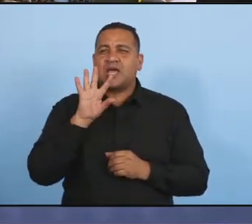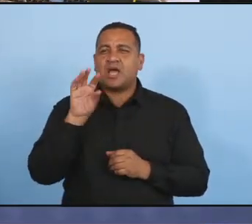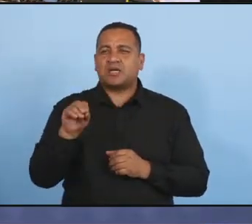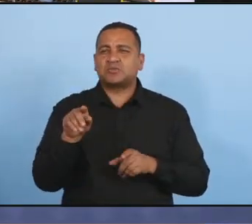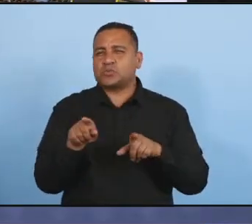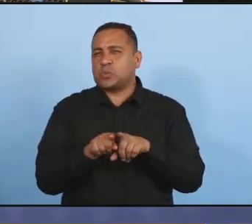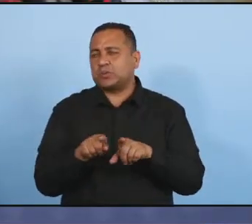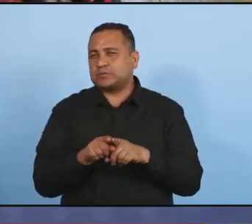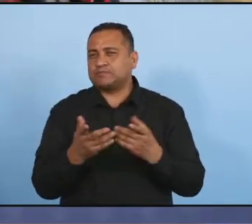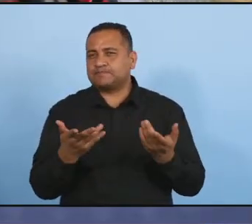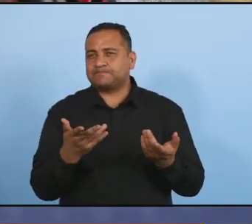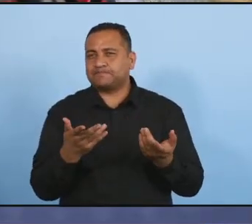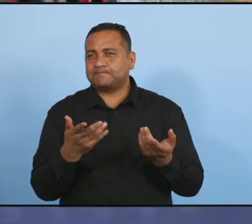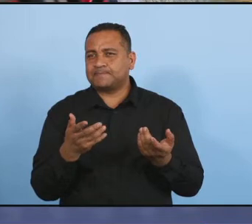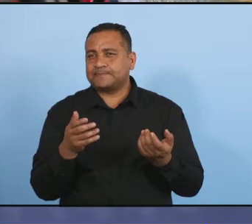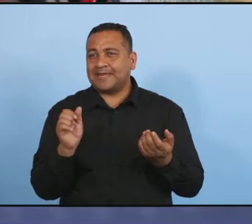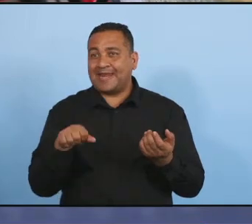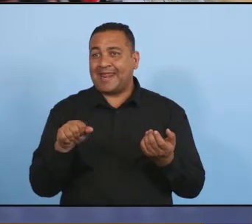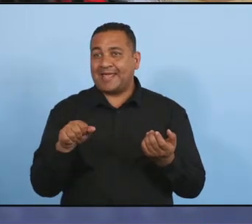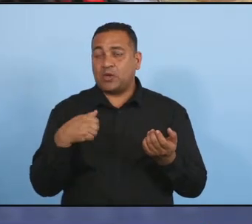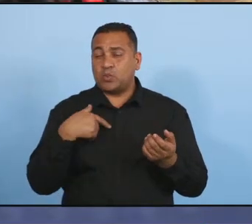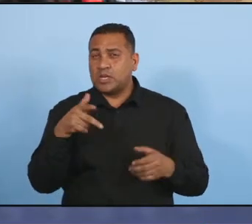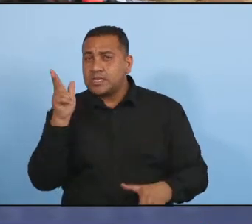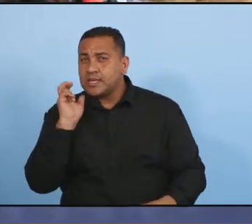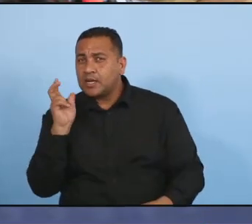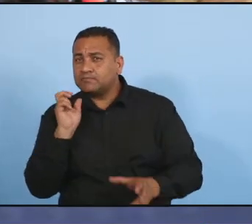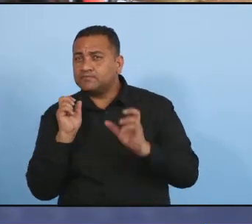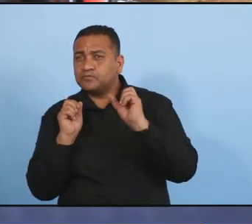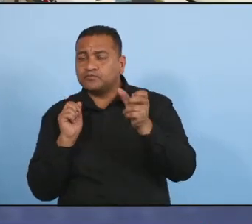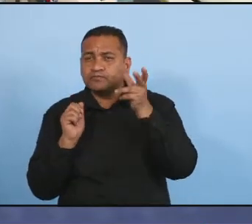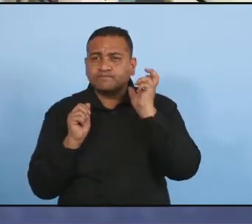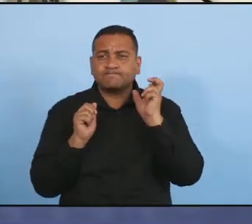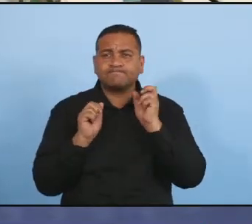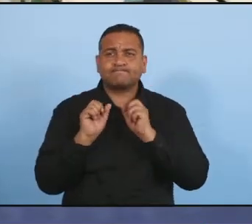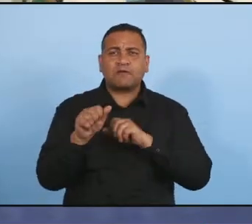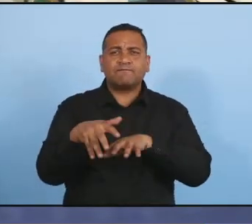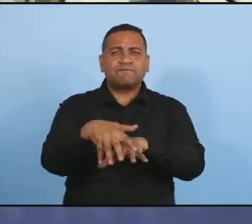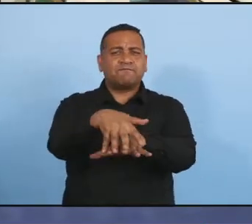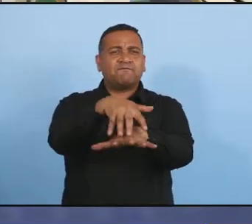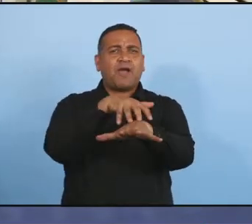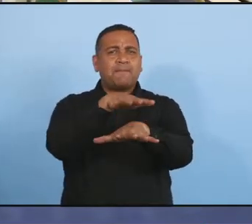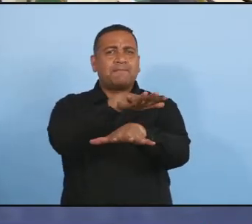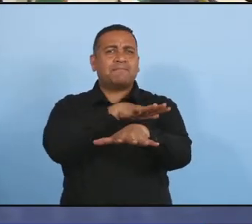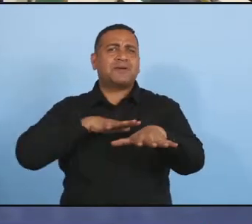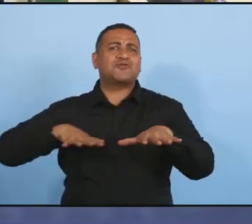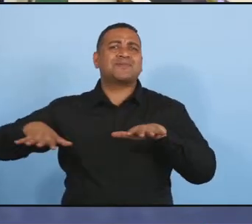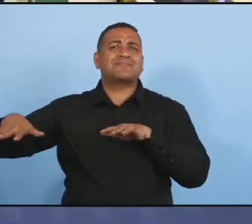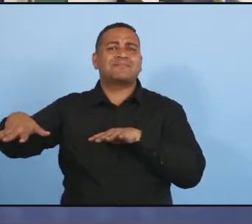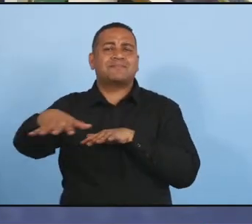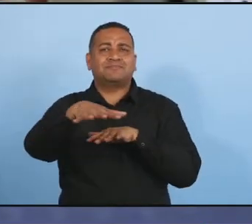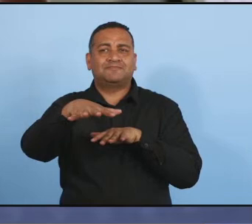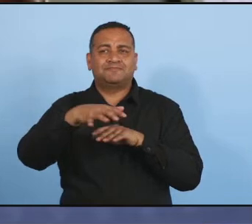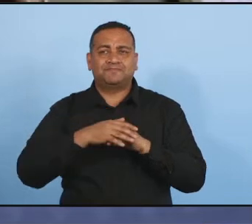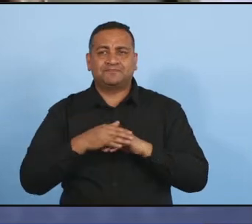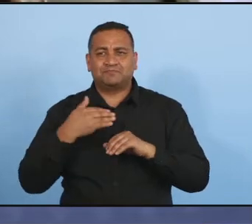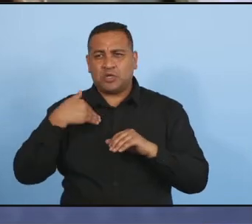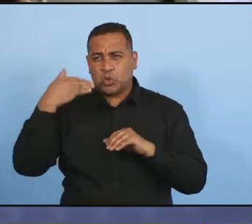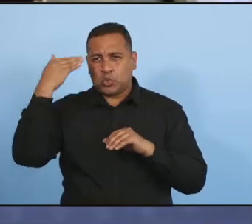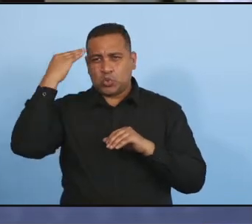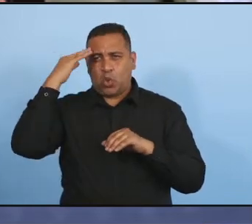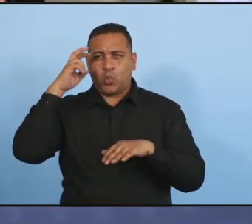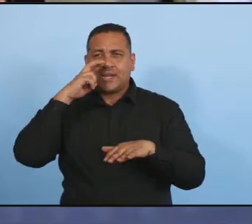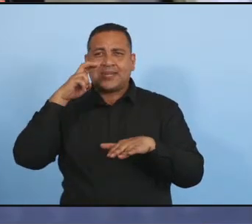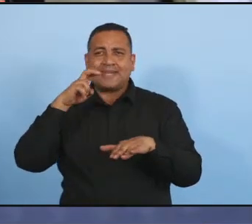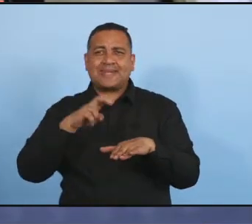obviously we just heard, especially in agriculture, now they come up with a new machine. I mean, you need bolts and things, obviously, to a certain size.